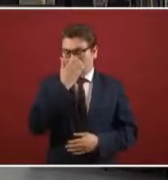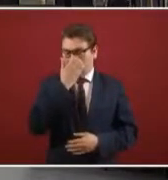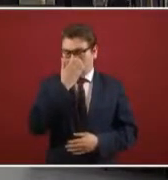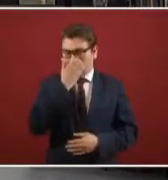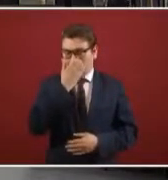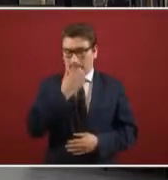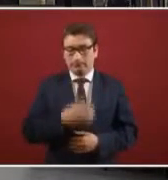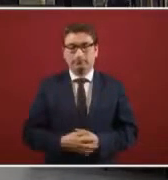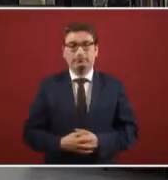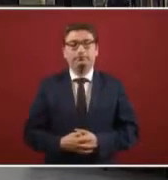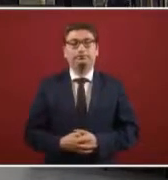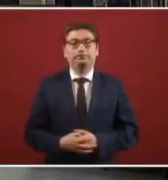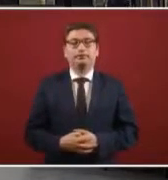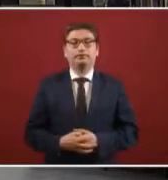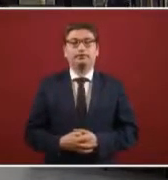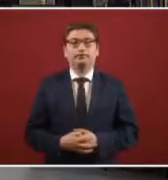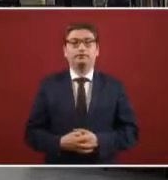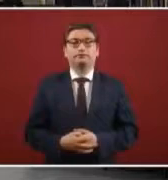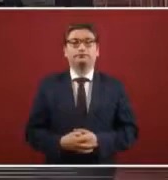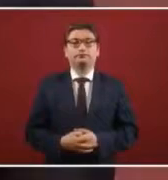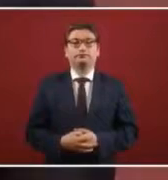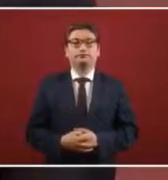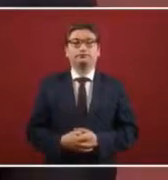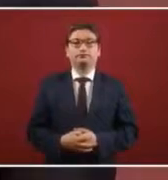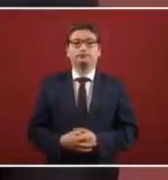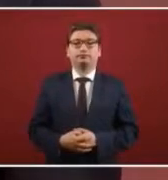I celebrate Se,